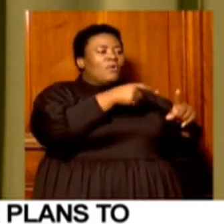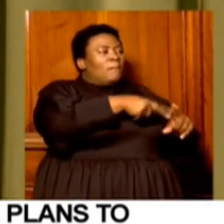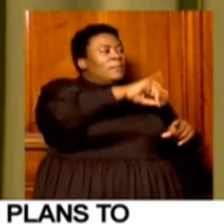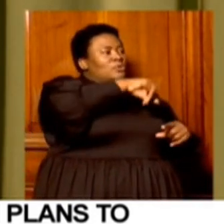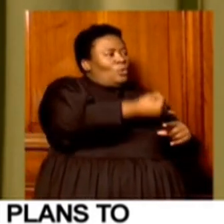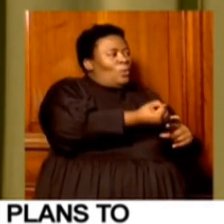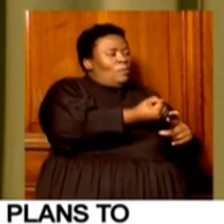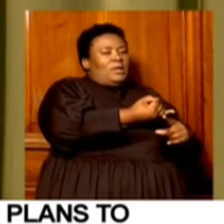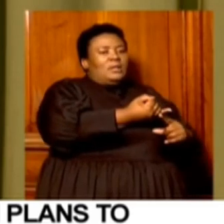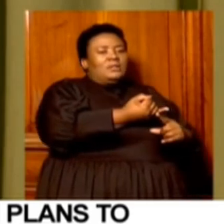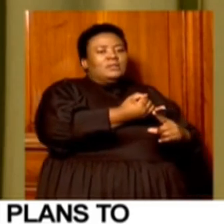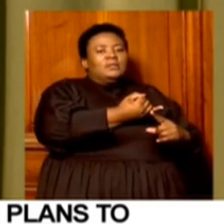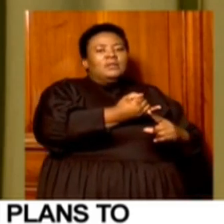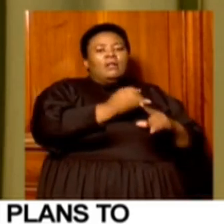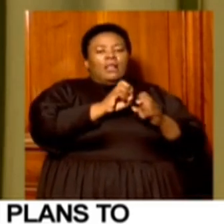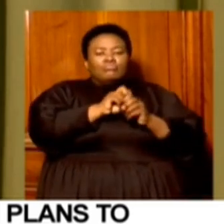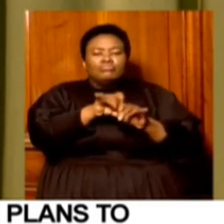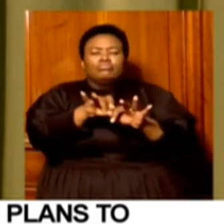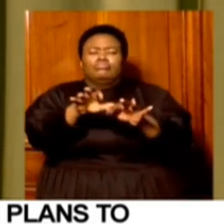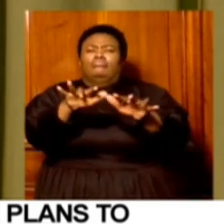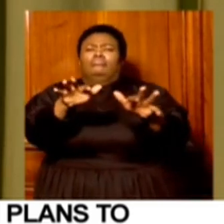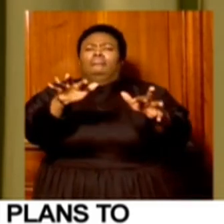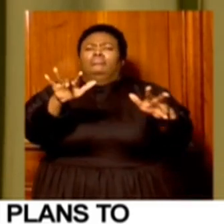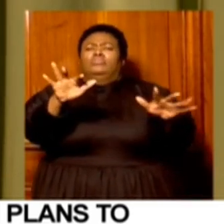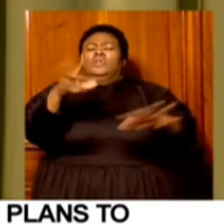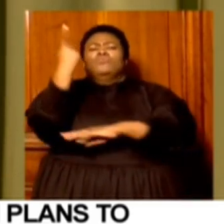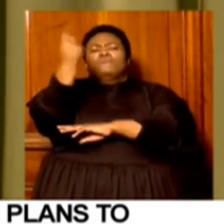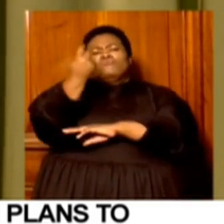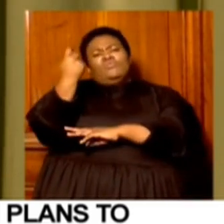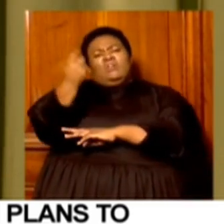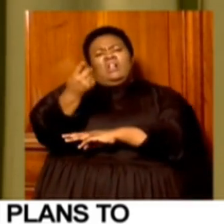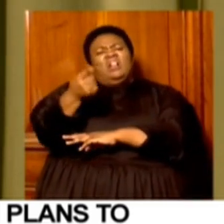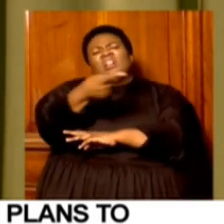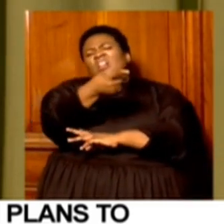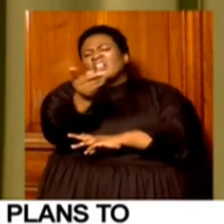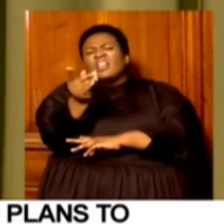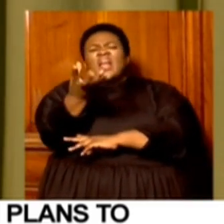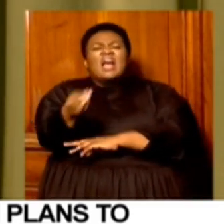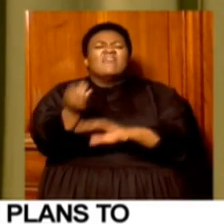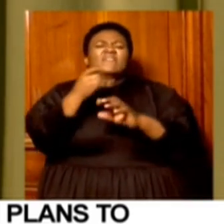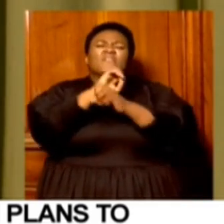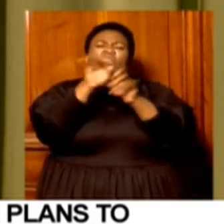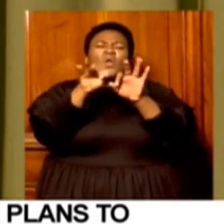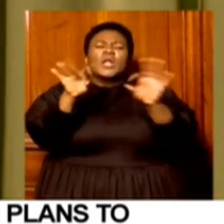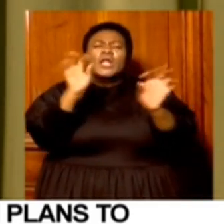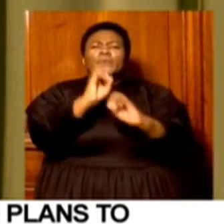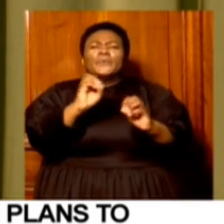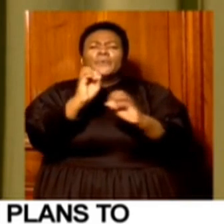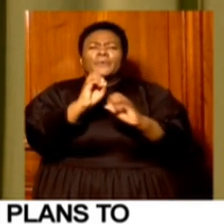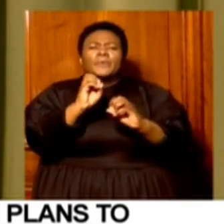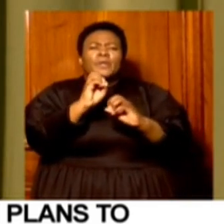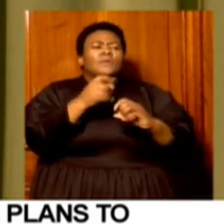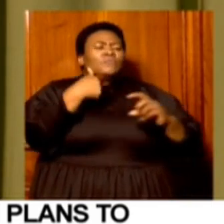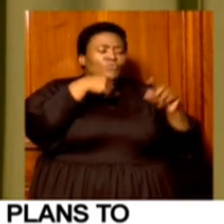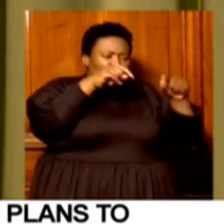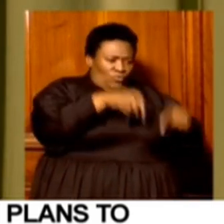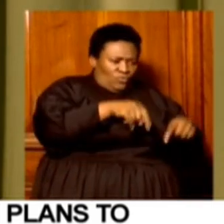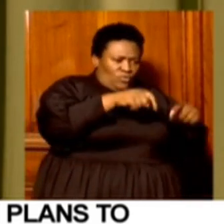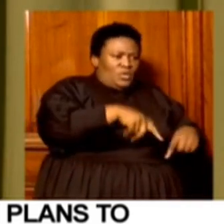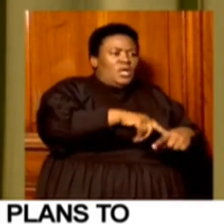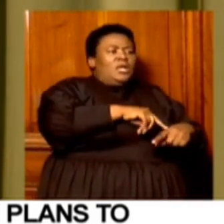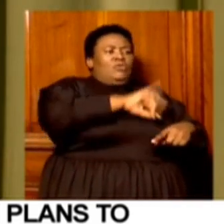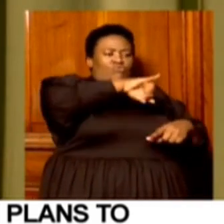uyoyifaka ezilalini. Abantu bezihlelele ezilalini bengana corona. Usuka apha ngekhohlo eGauteng.